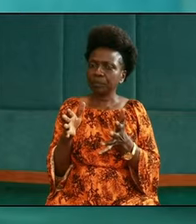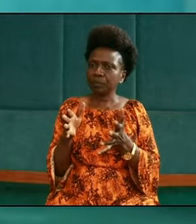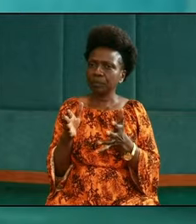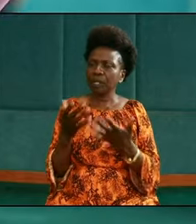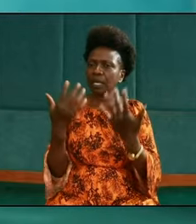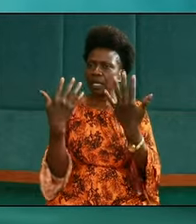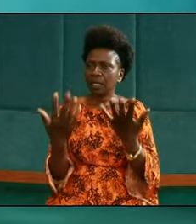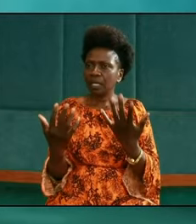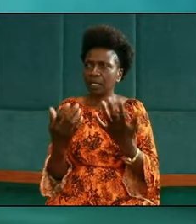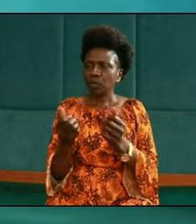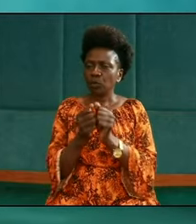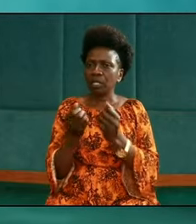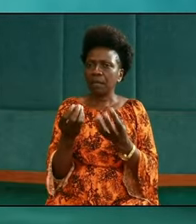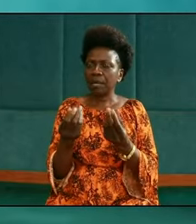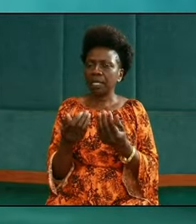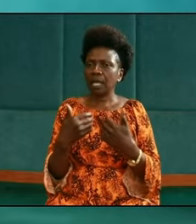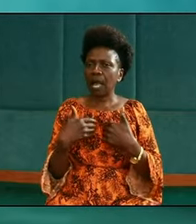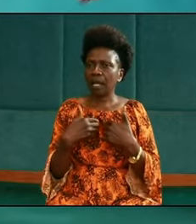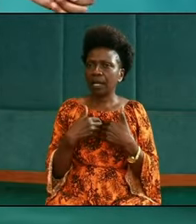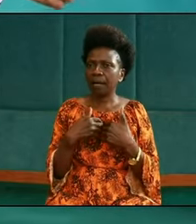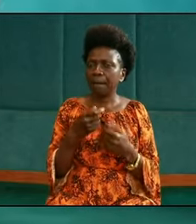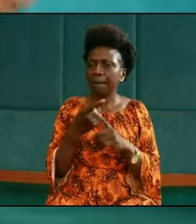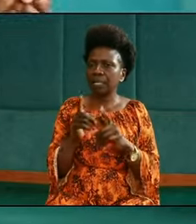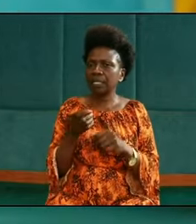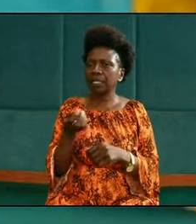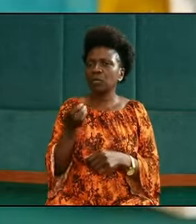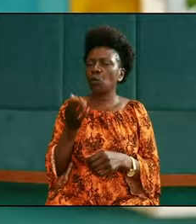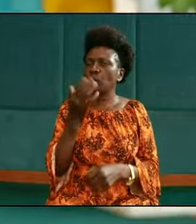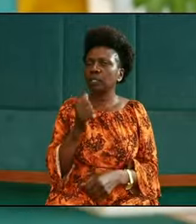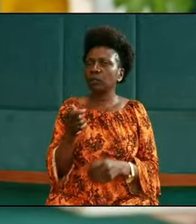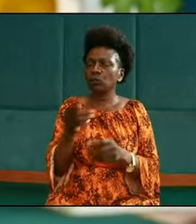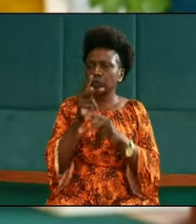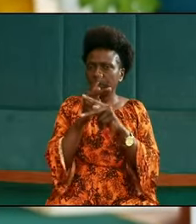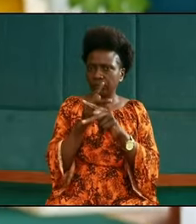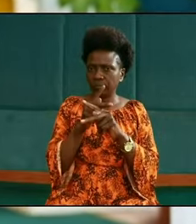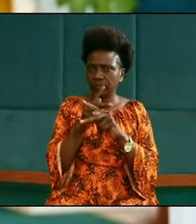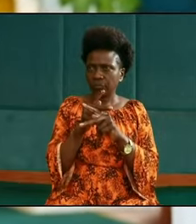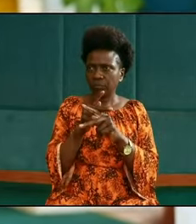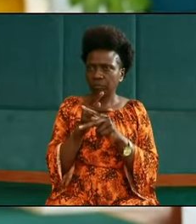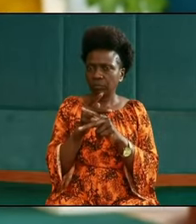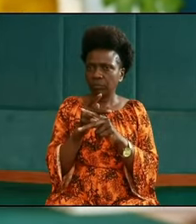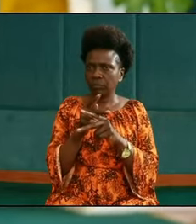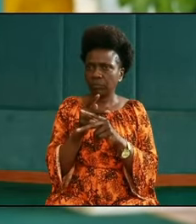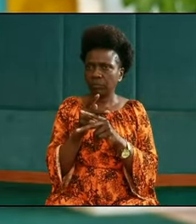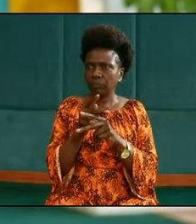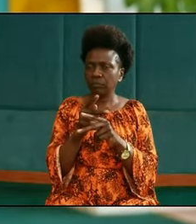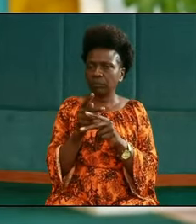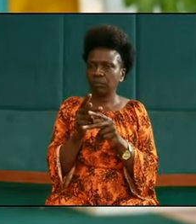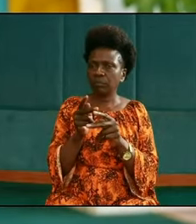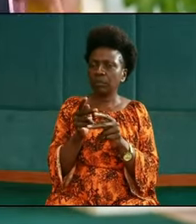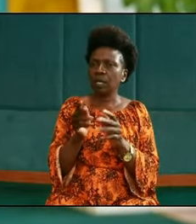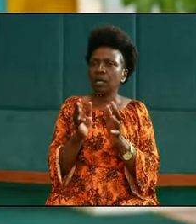property with the money that she had, but she wanted to keep and erase the past